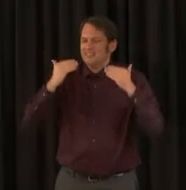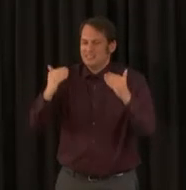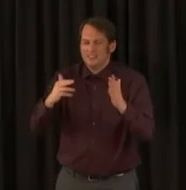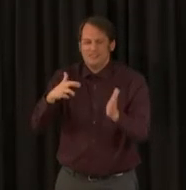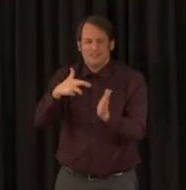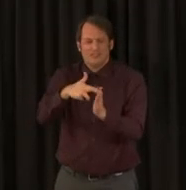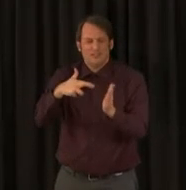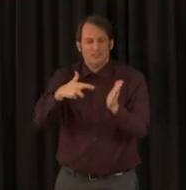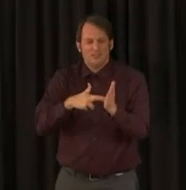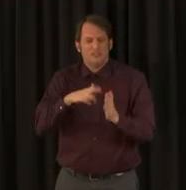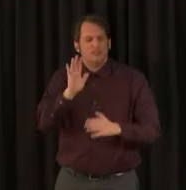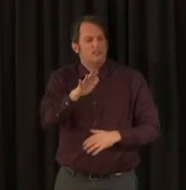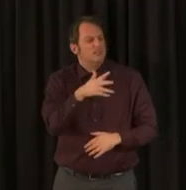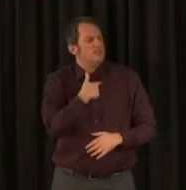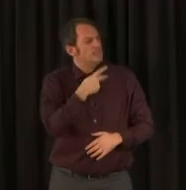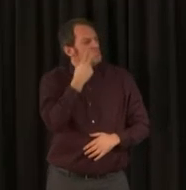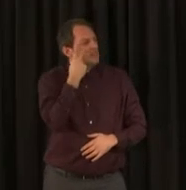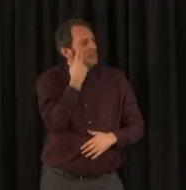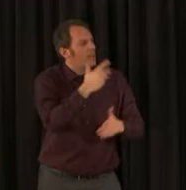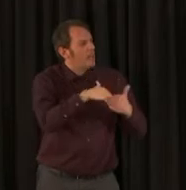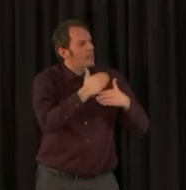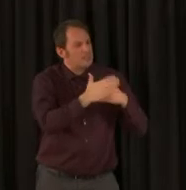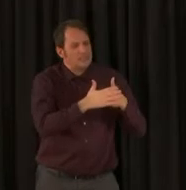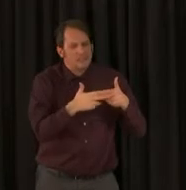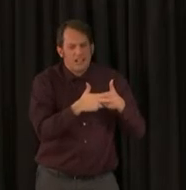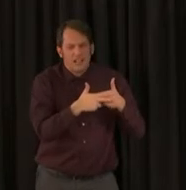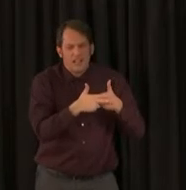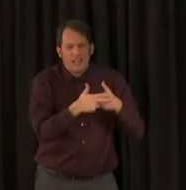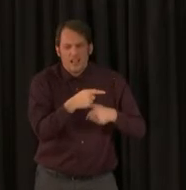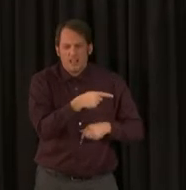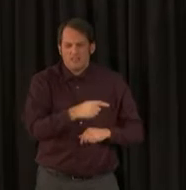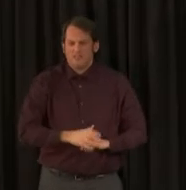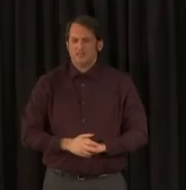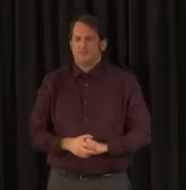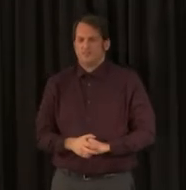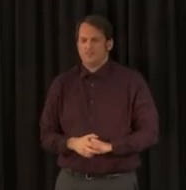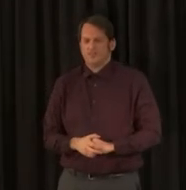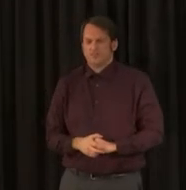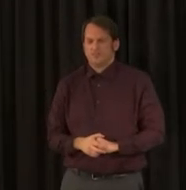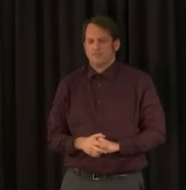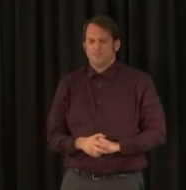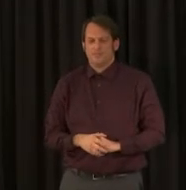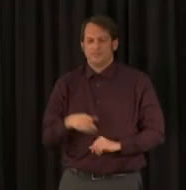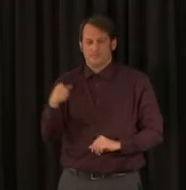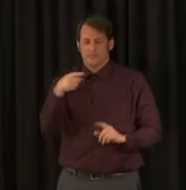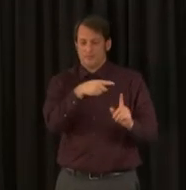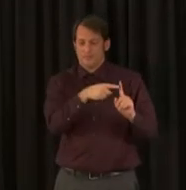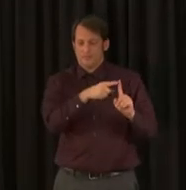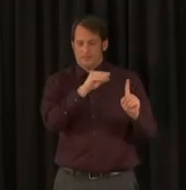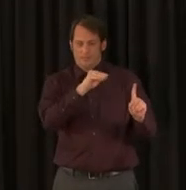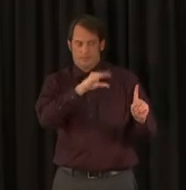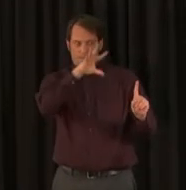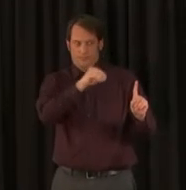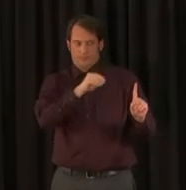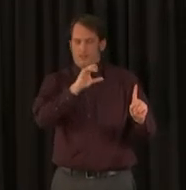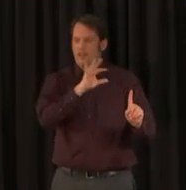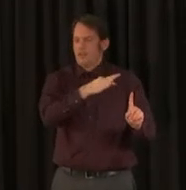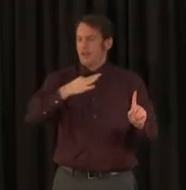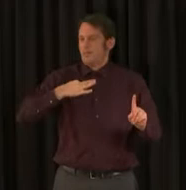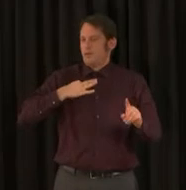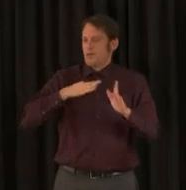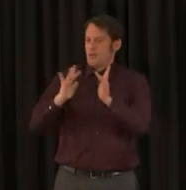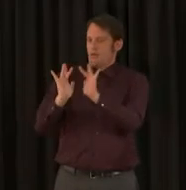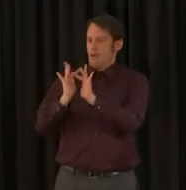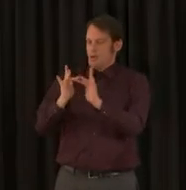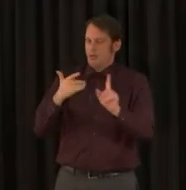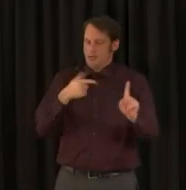next slide, please, you'll see just a little snapshot of our online application portal. It is, we think,